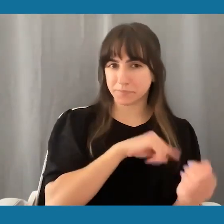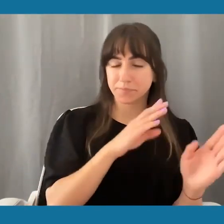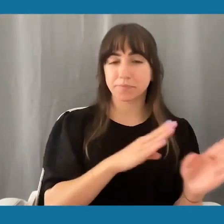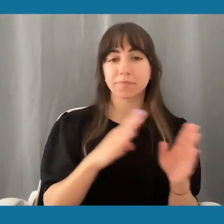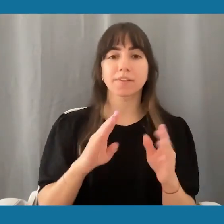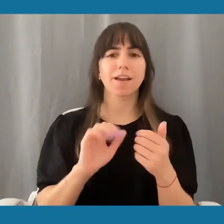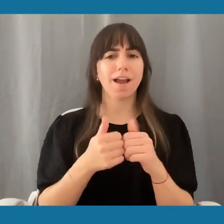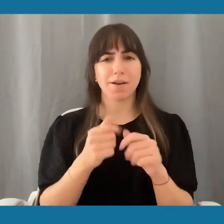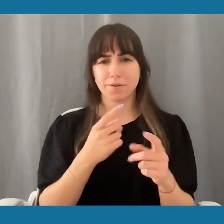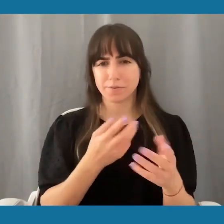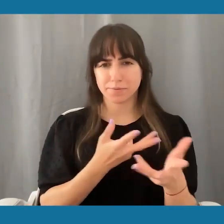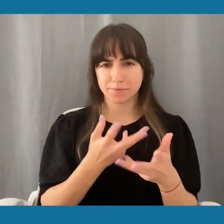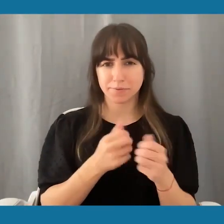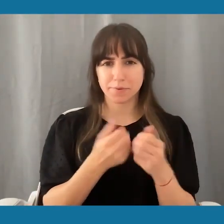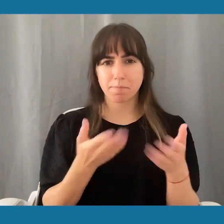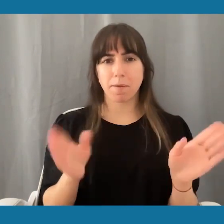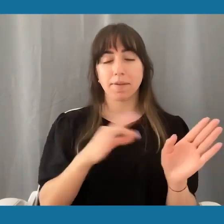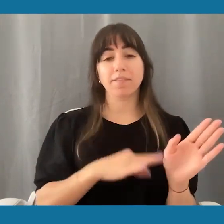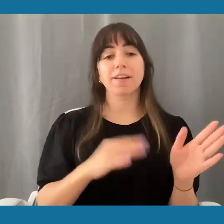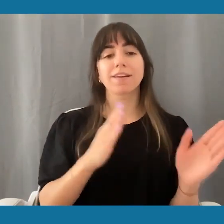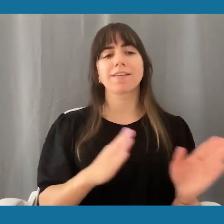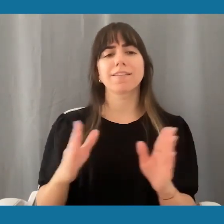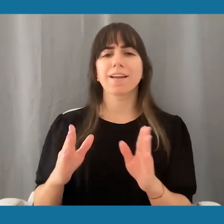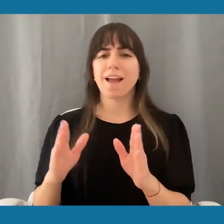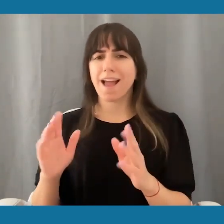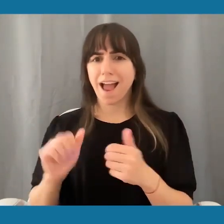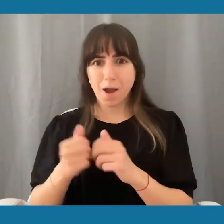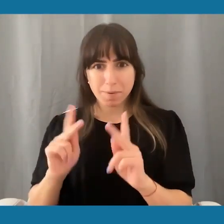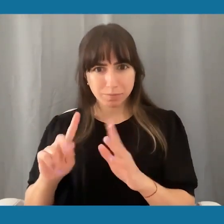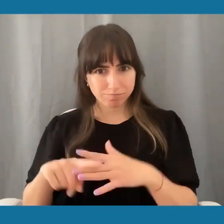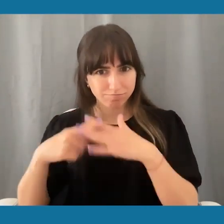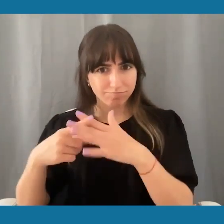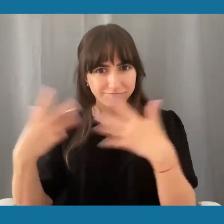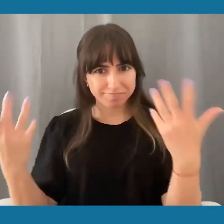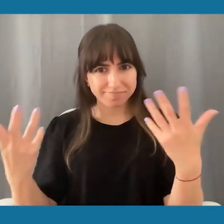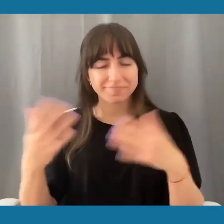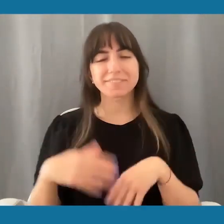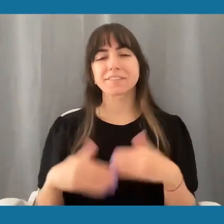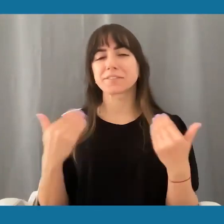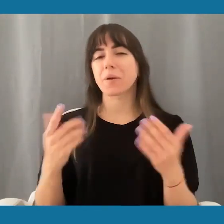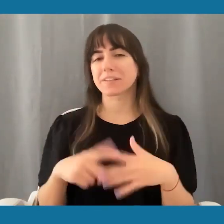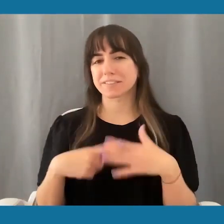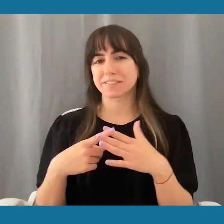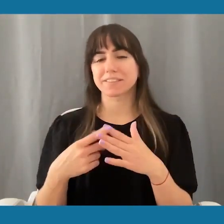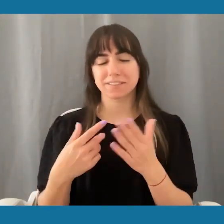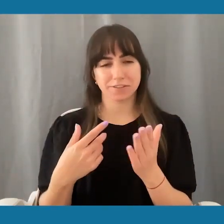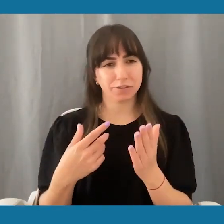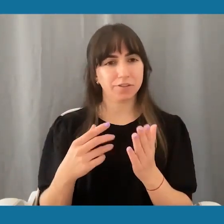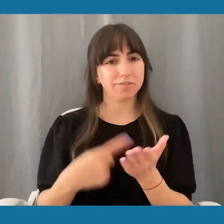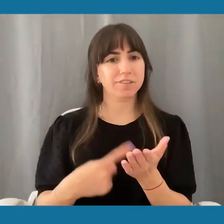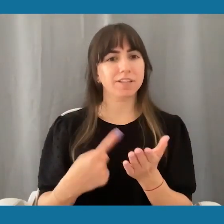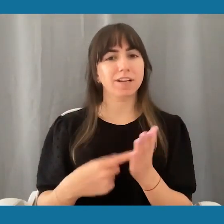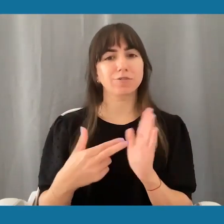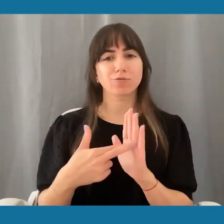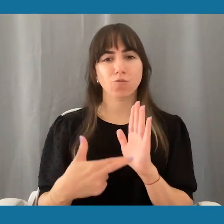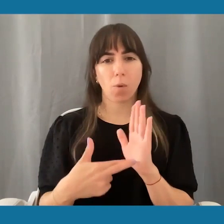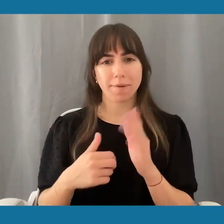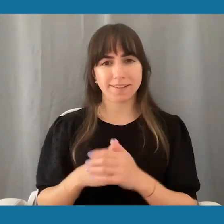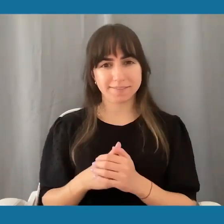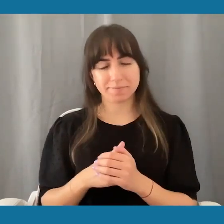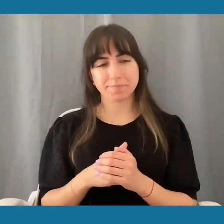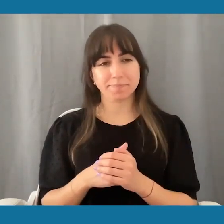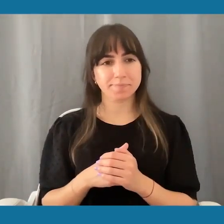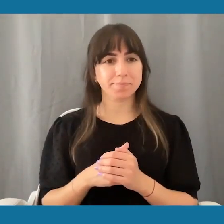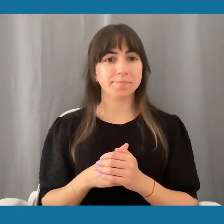and account management. The best place to start is our website, ableunited.com. There you would go, there's tons